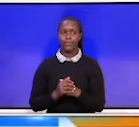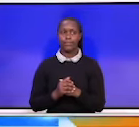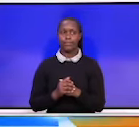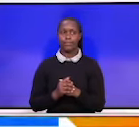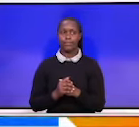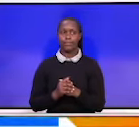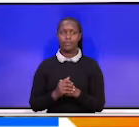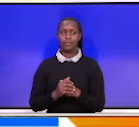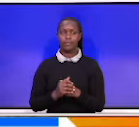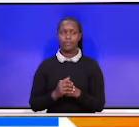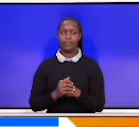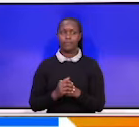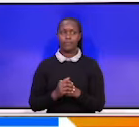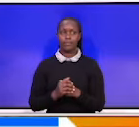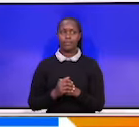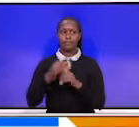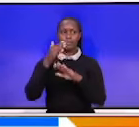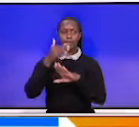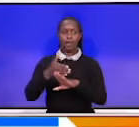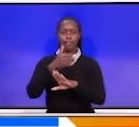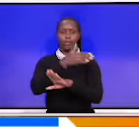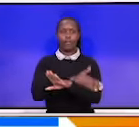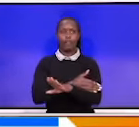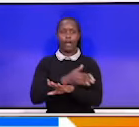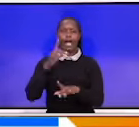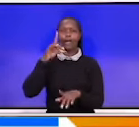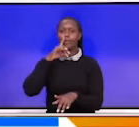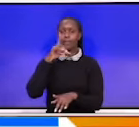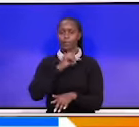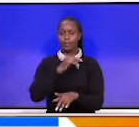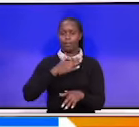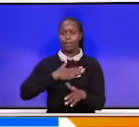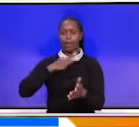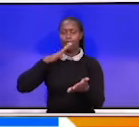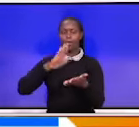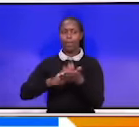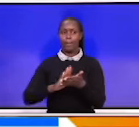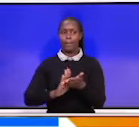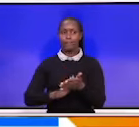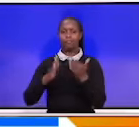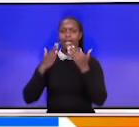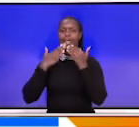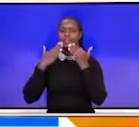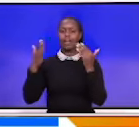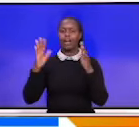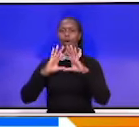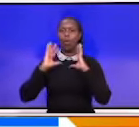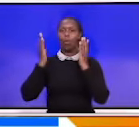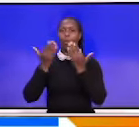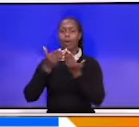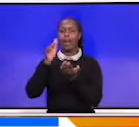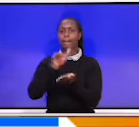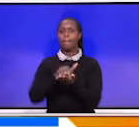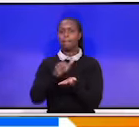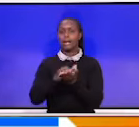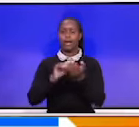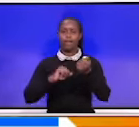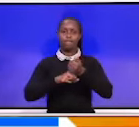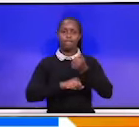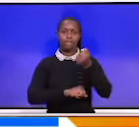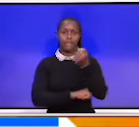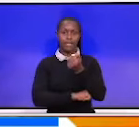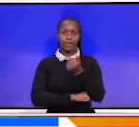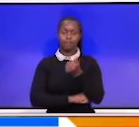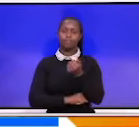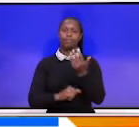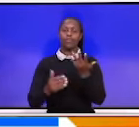before I conclude my remarks, I want to thank the World Bank funded innovation grant through the Ministry